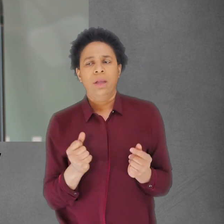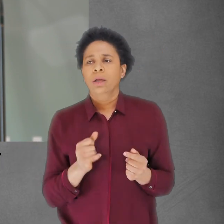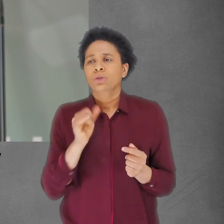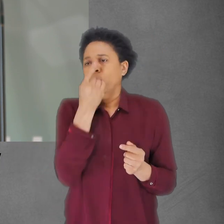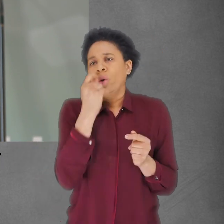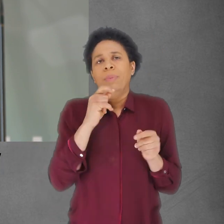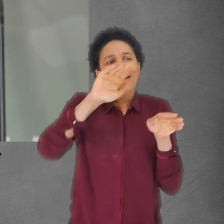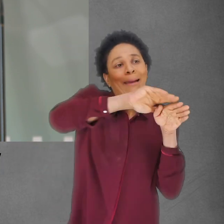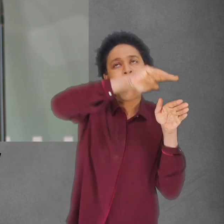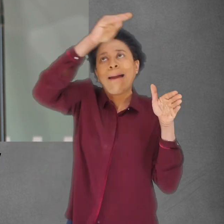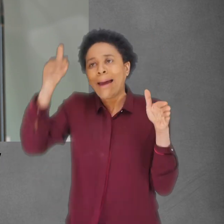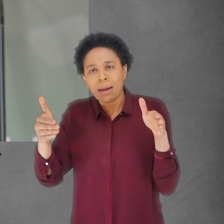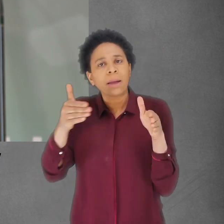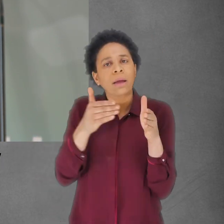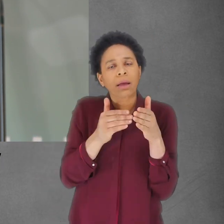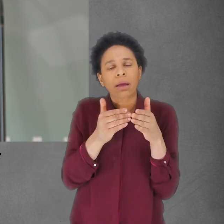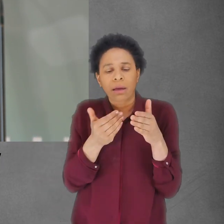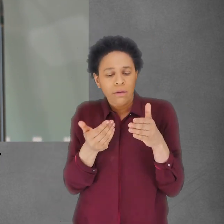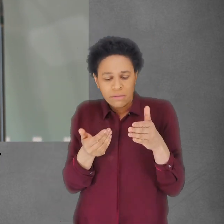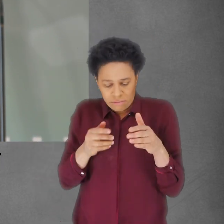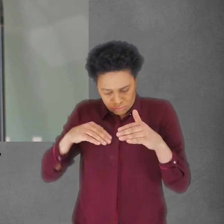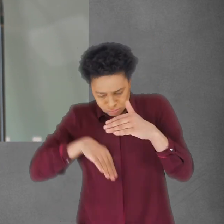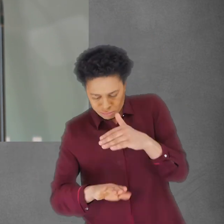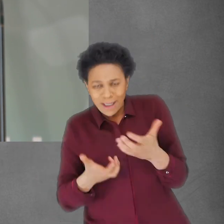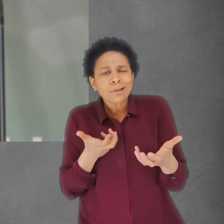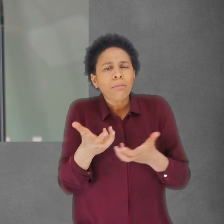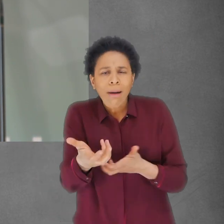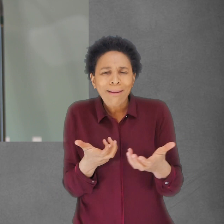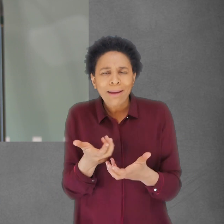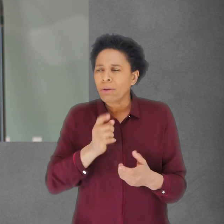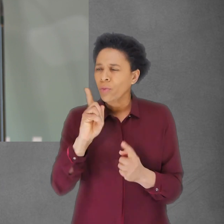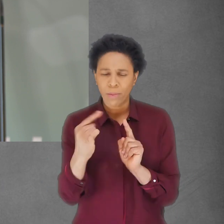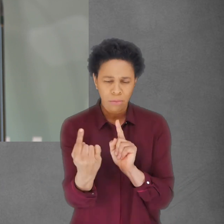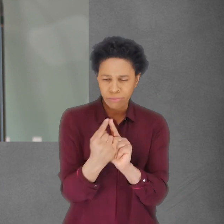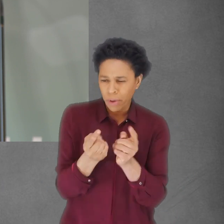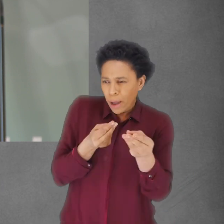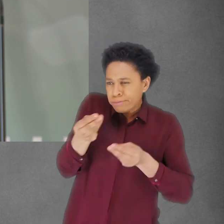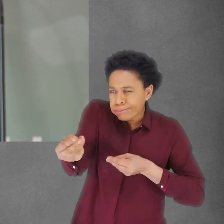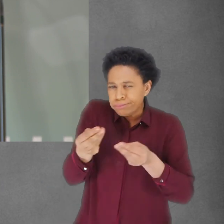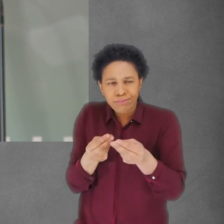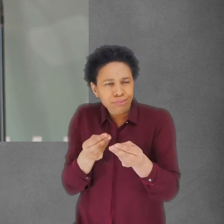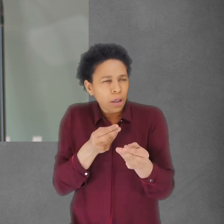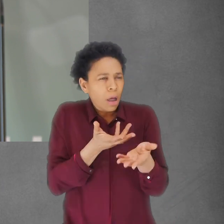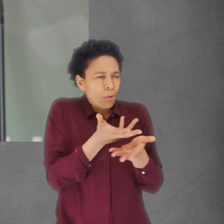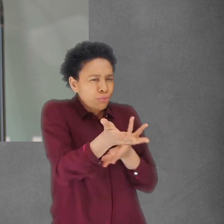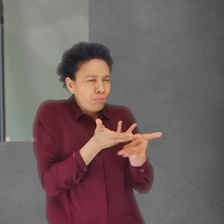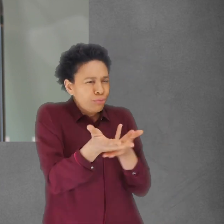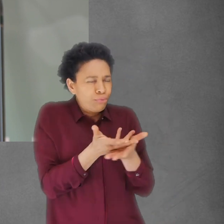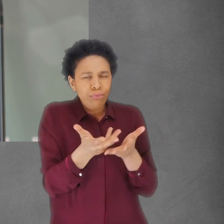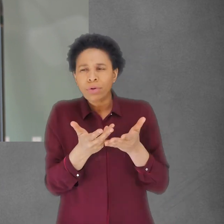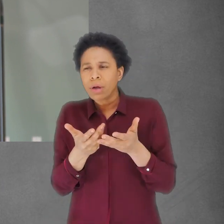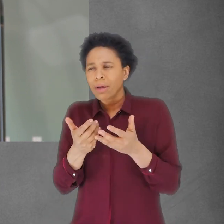canopy over a market where, you know, transactions are shared and occur,